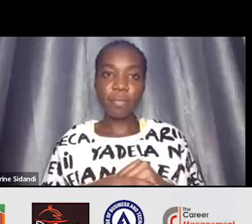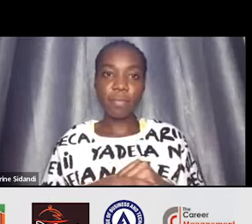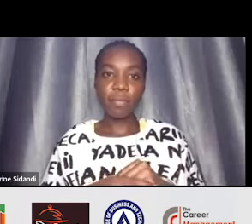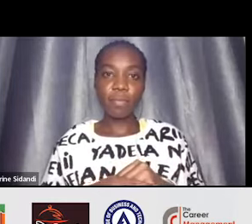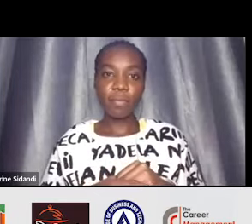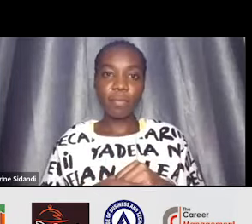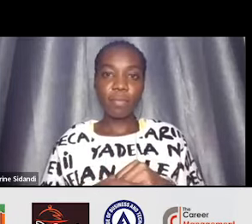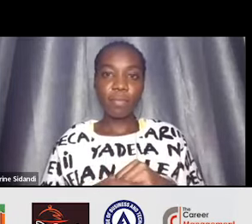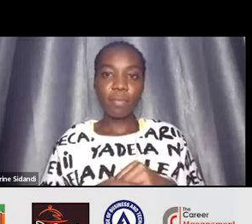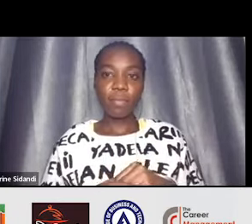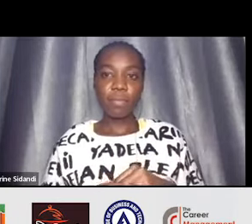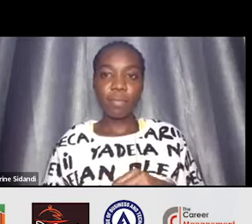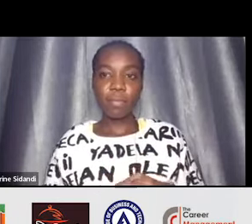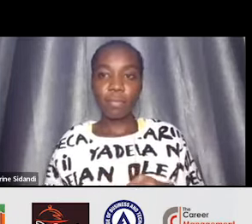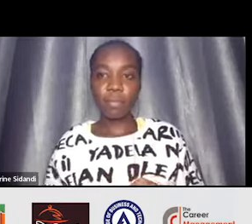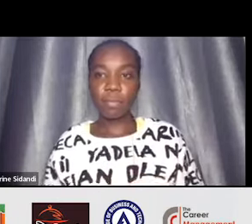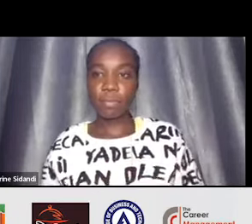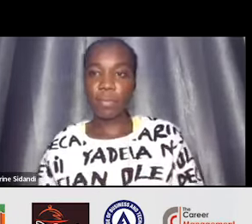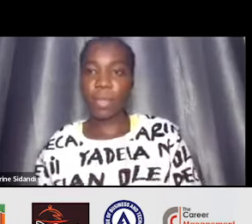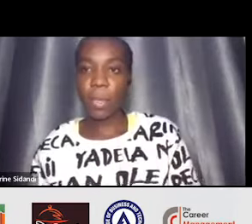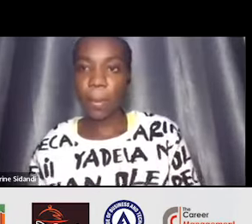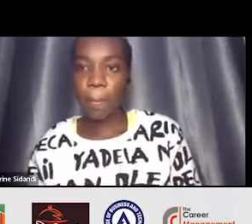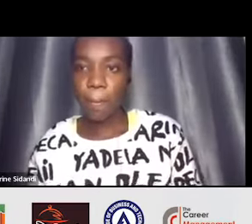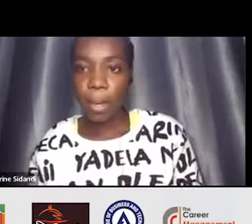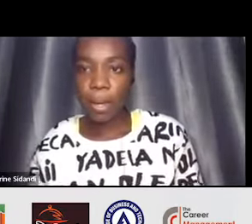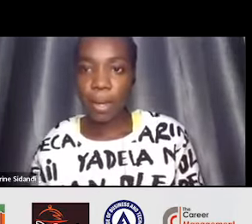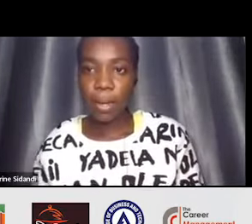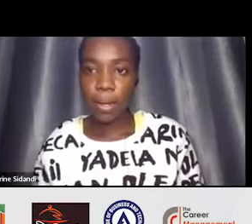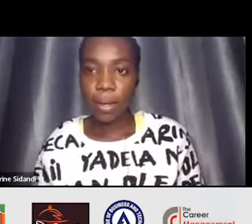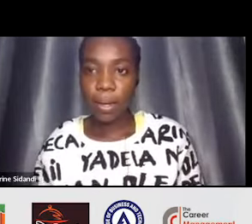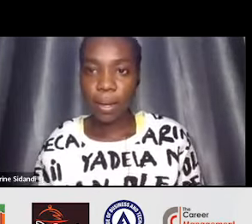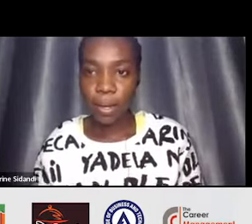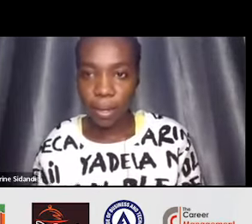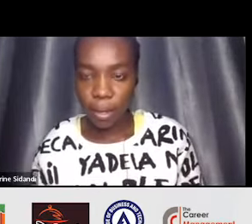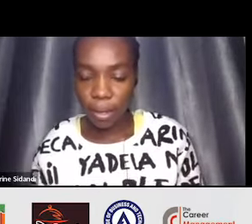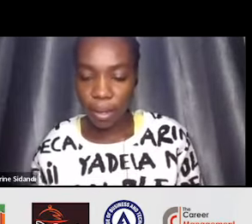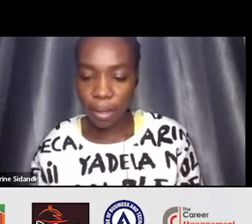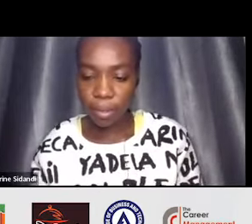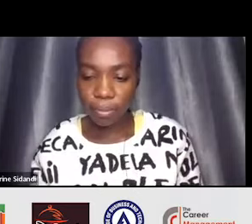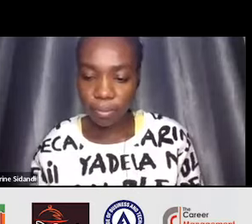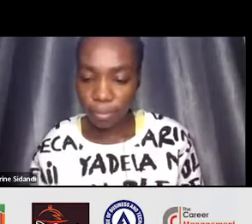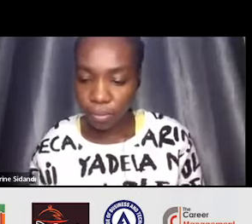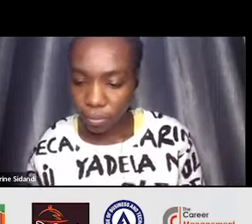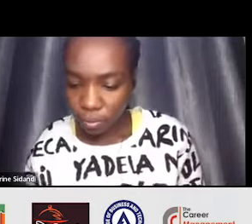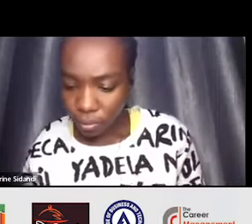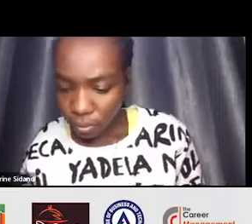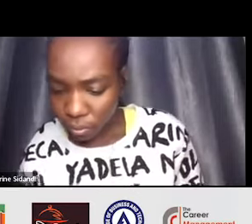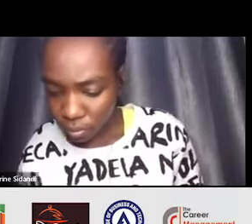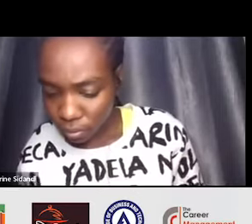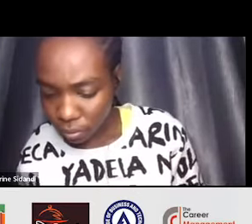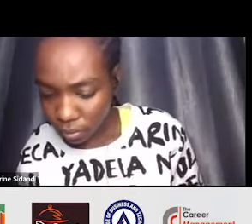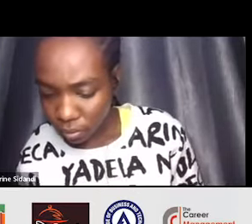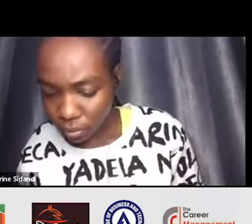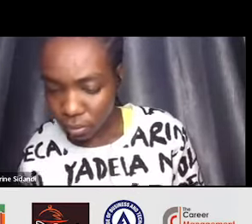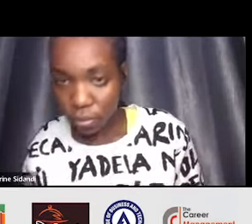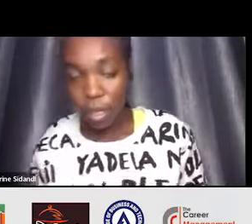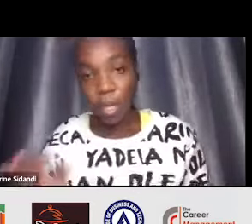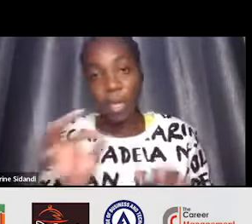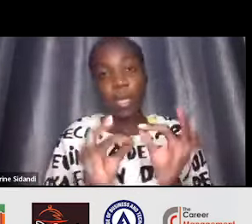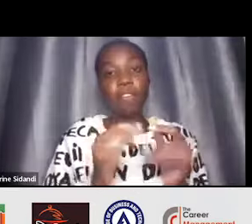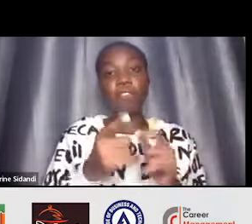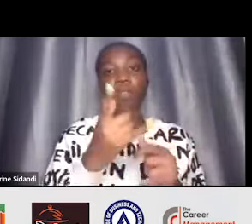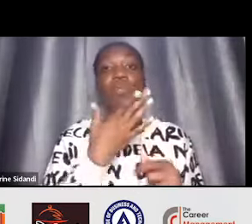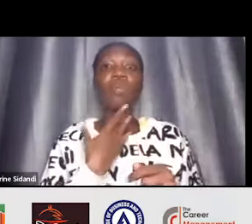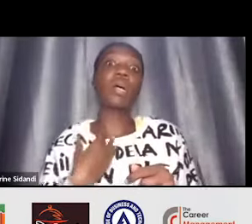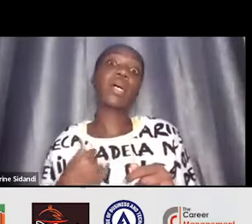Okay. All right. So thank you so much for being here. I've shared our YouTube channel. If you want to catch up on the